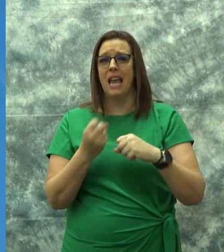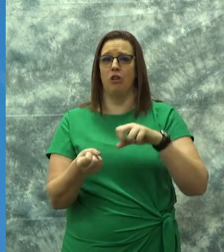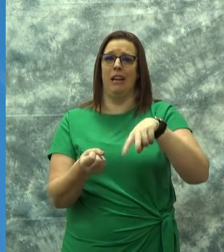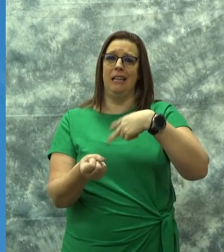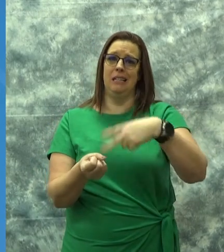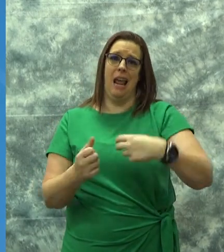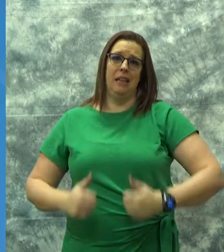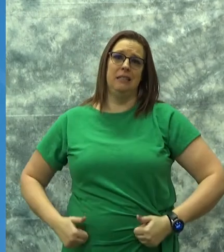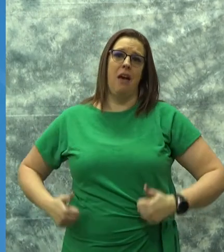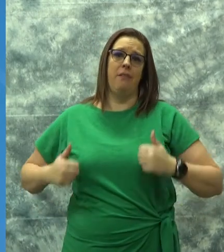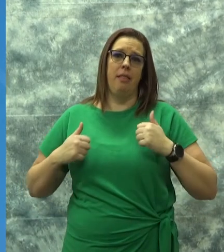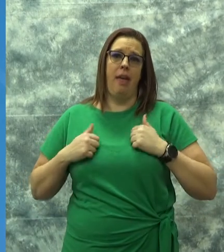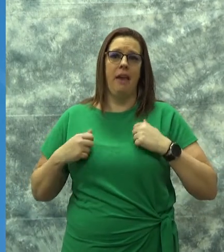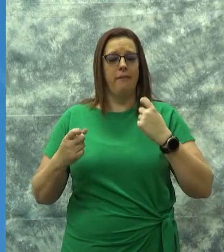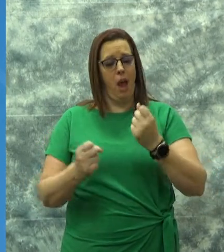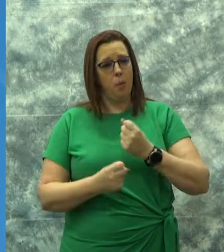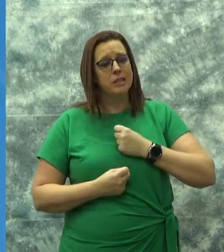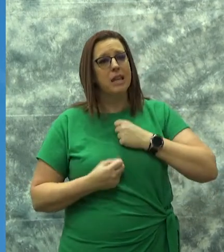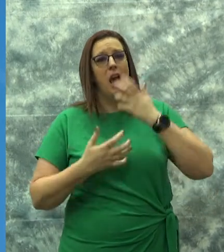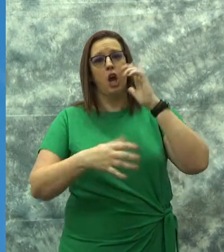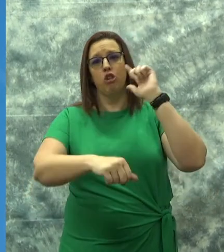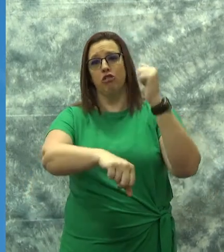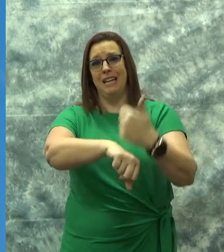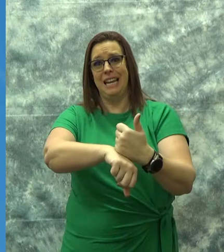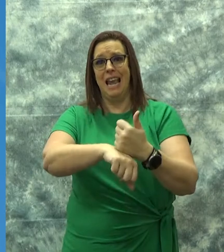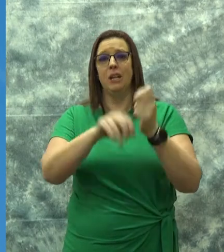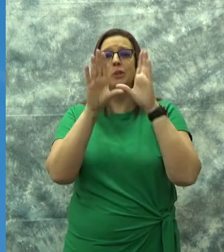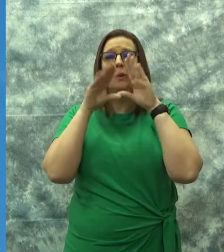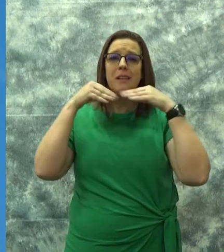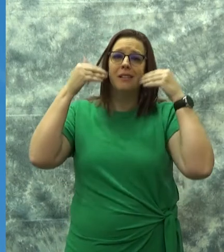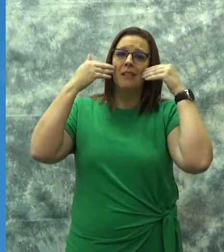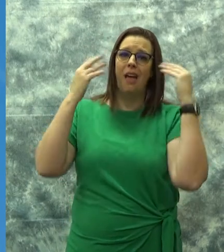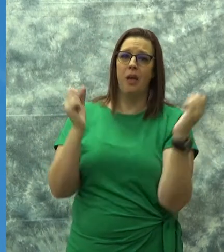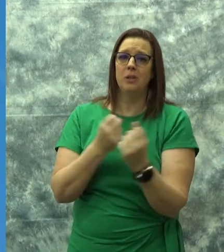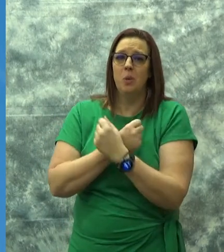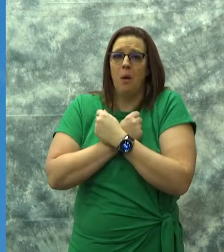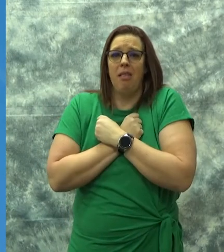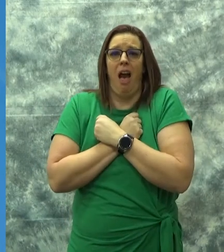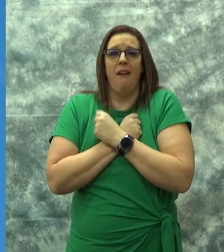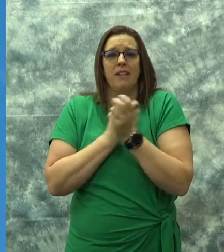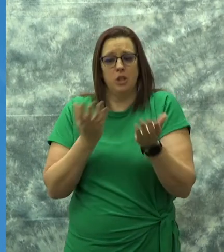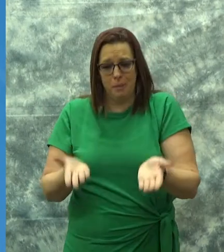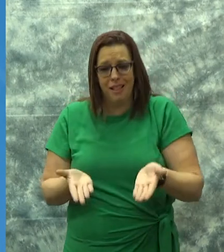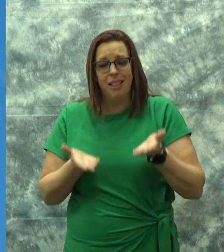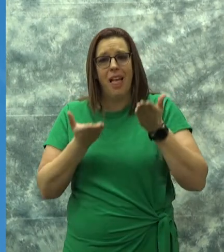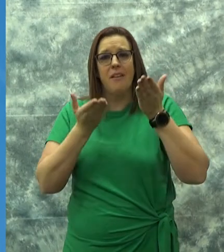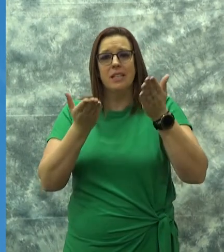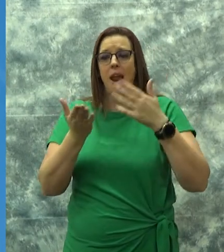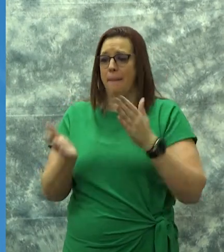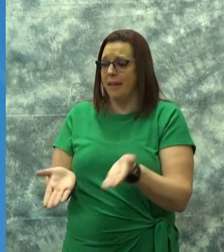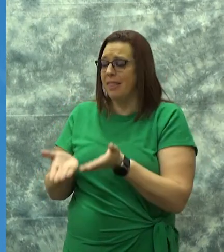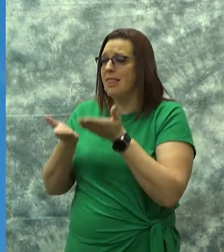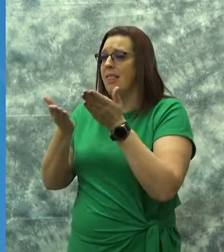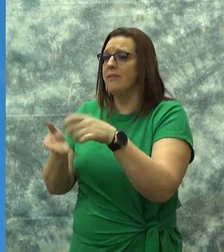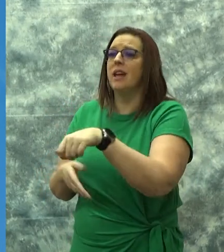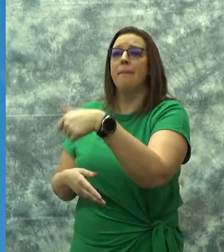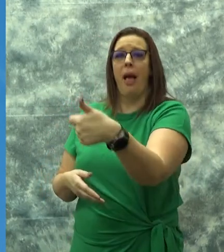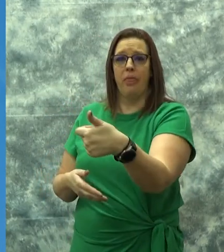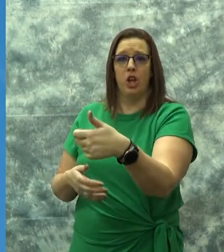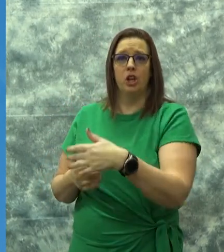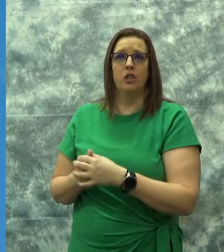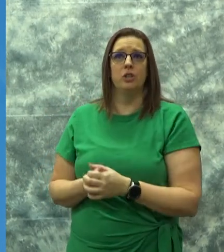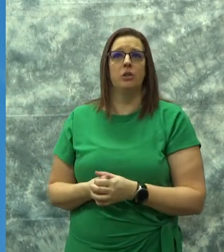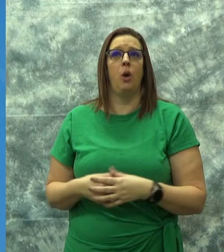dance of life. I was created to smile, to love, to be lifted up, and to lift others